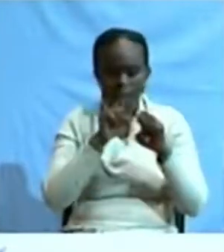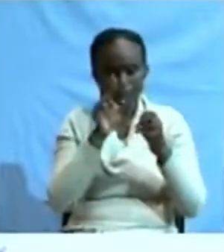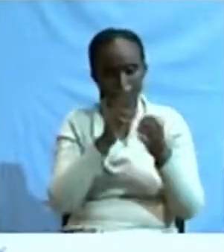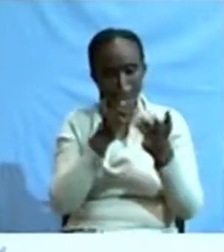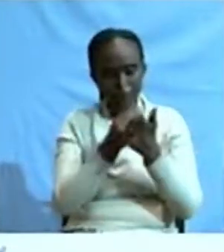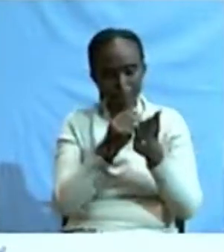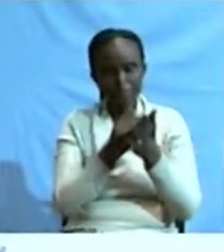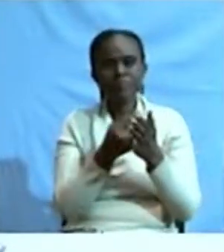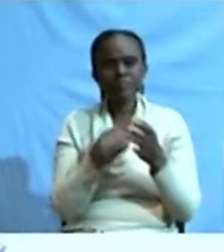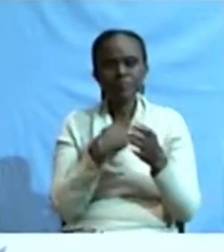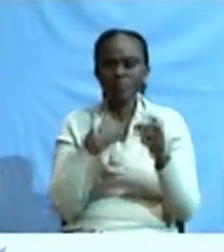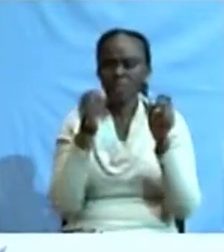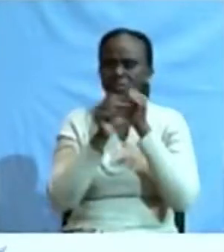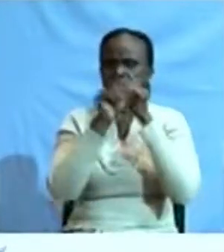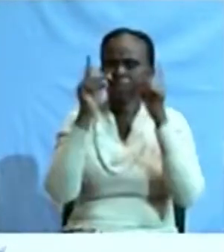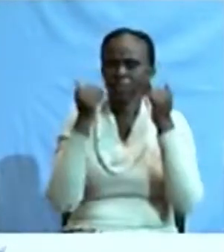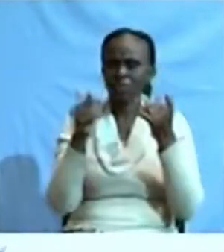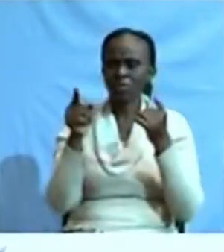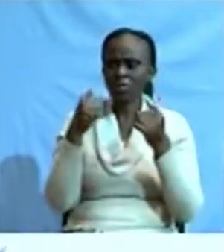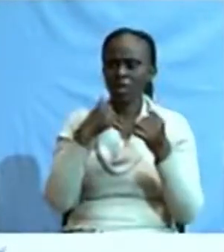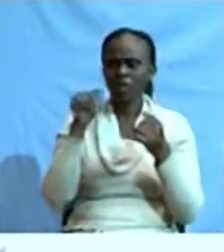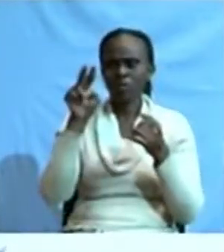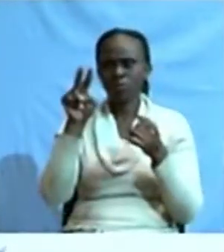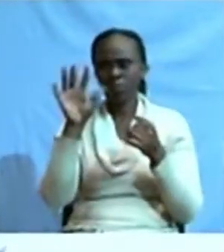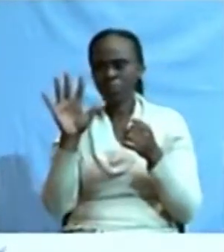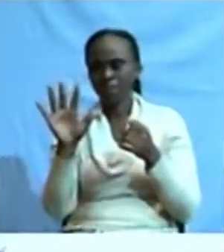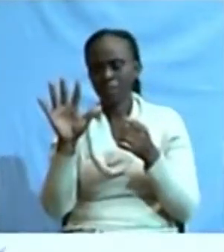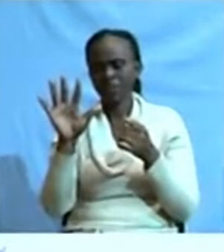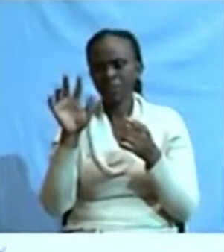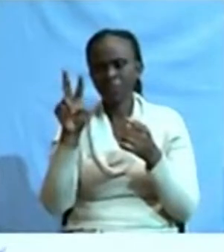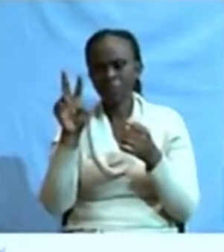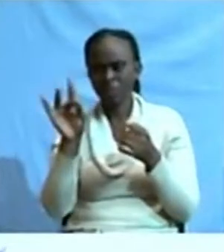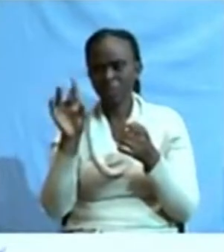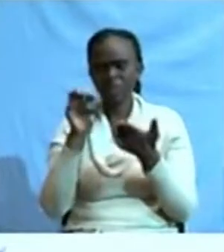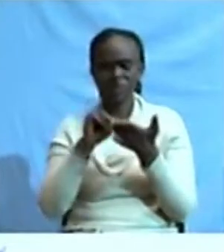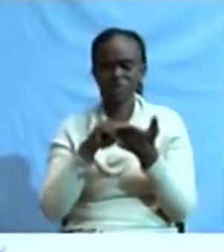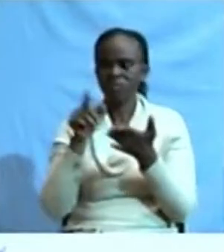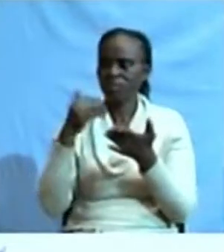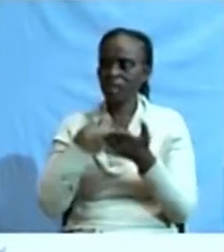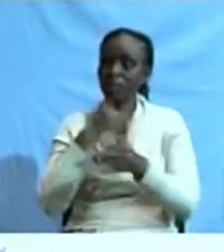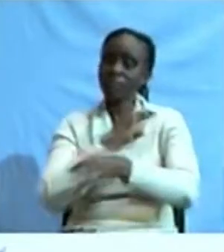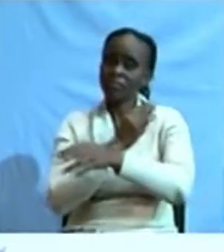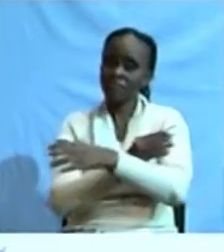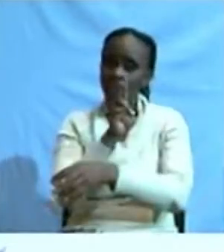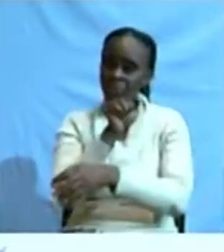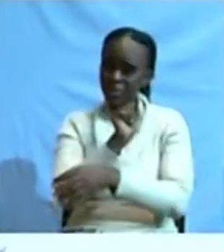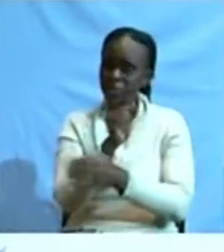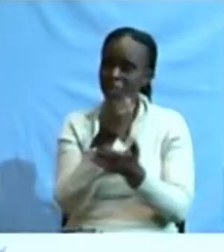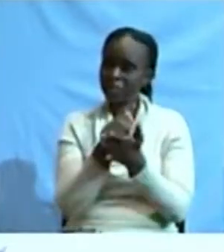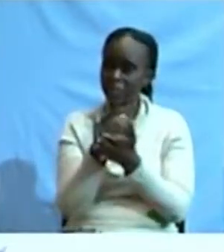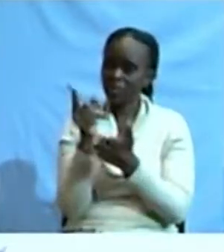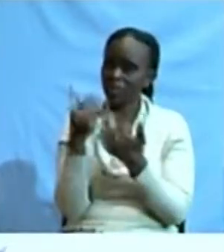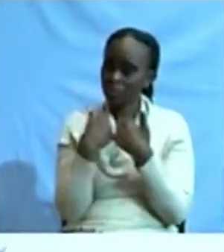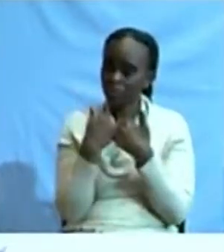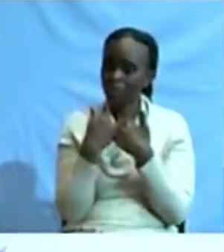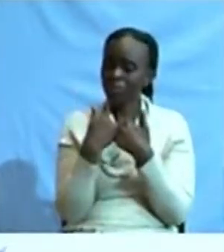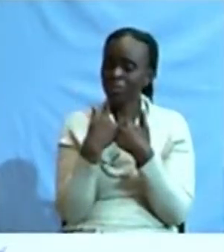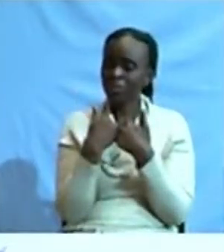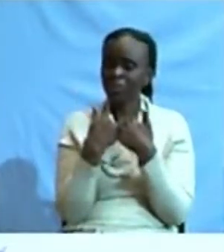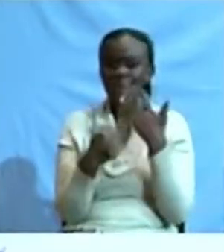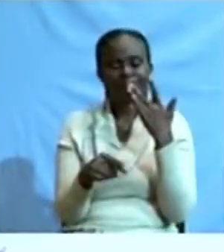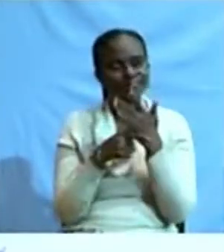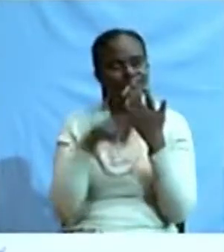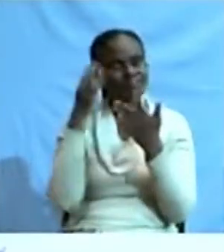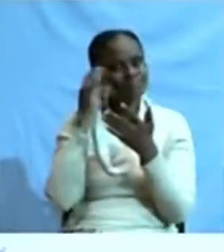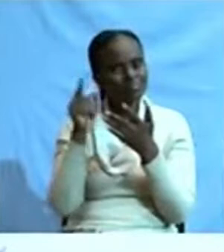you are not, then I'm wondering, now we have 28 million. Do you have the capacity to use this money? Otherwise, town clerk,